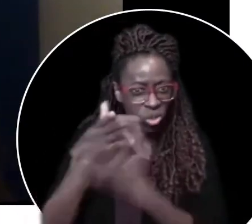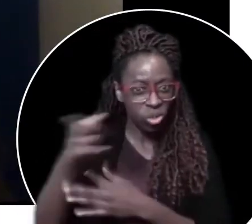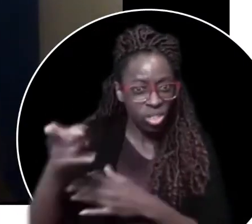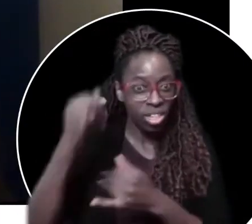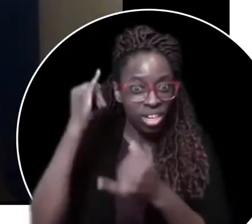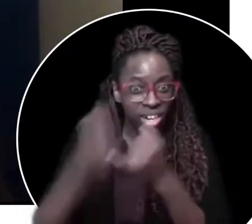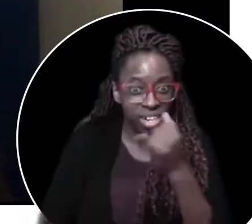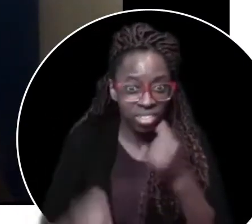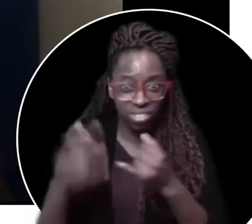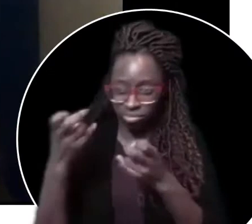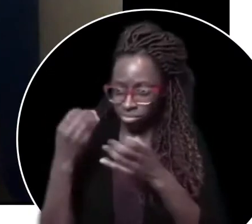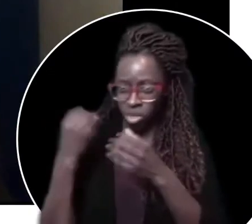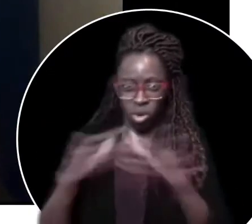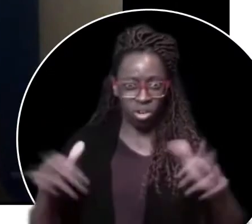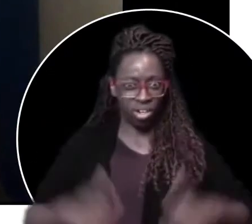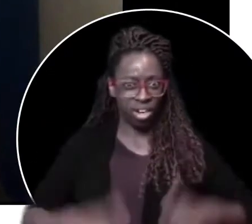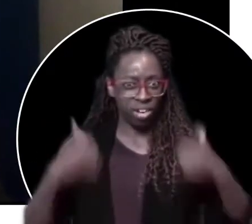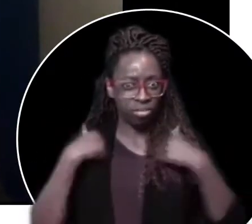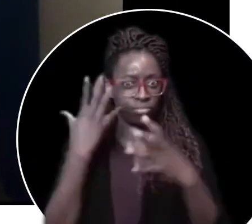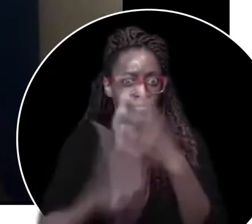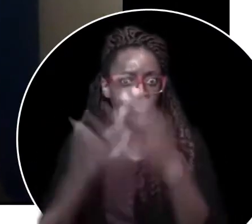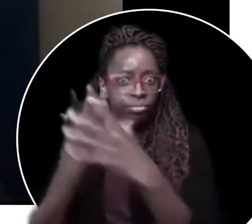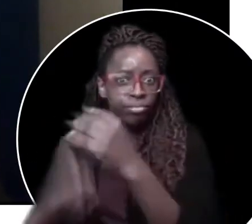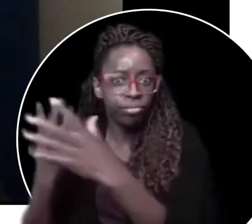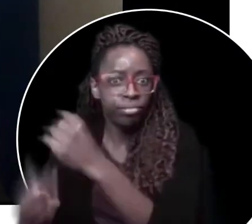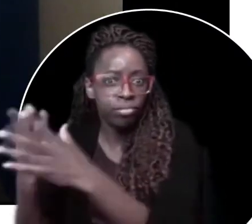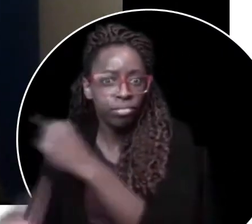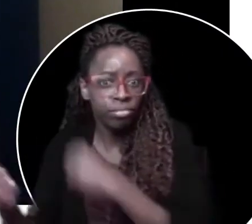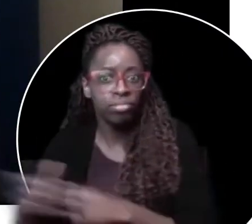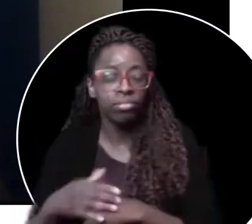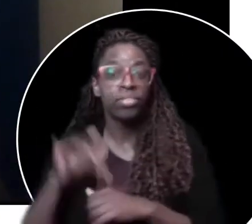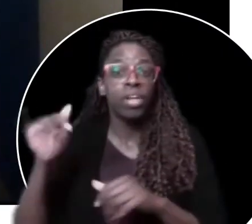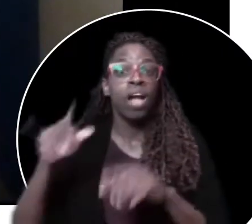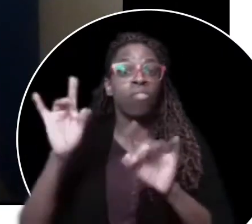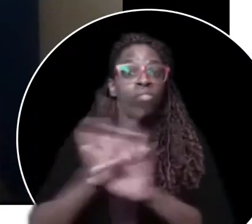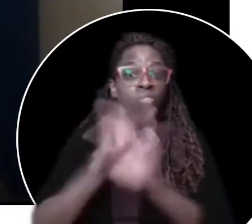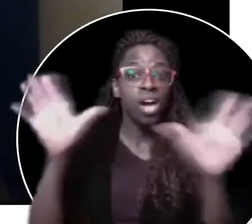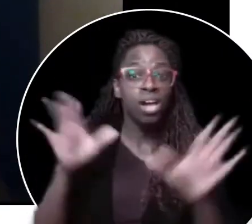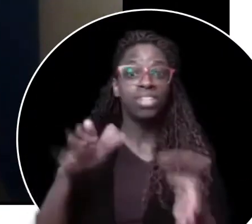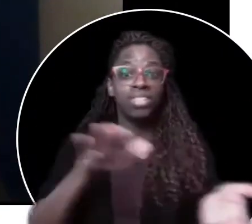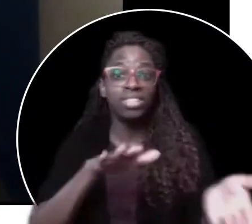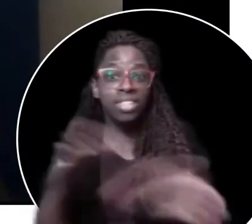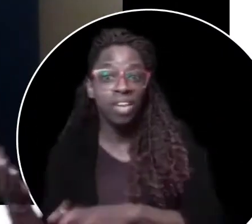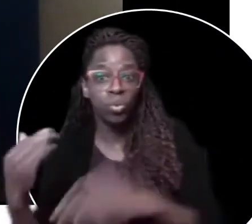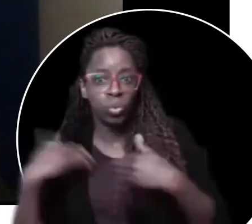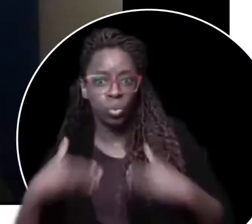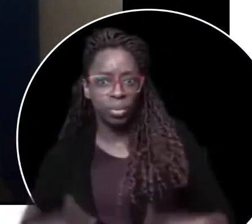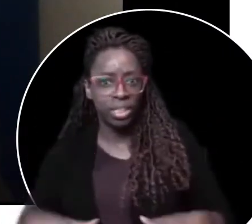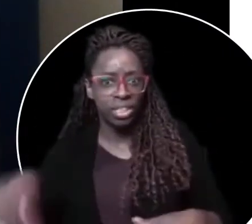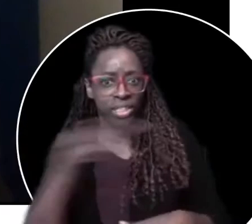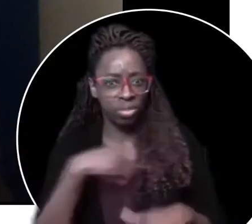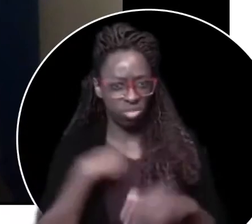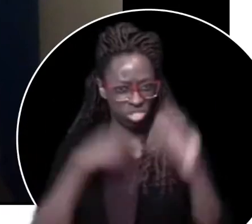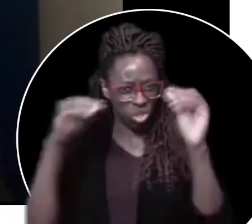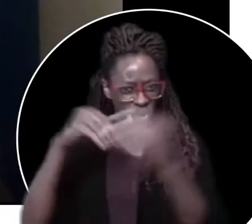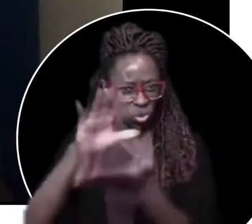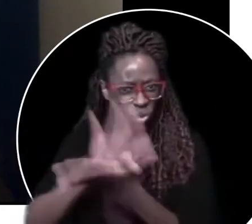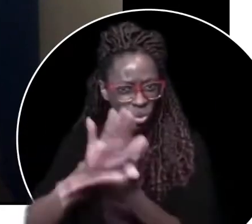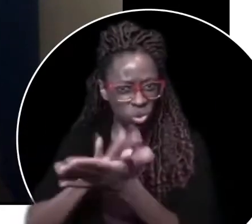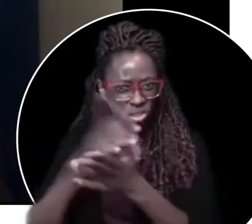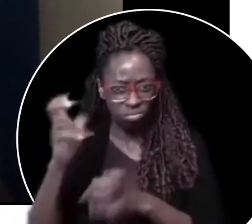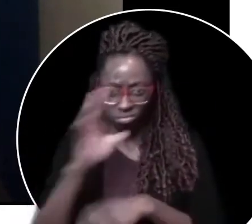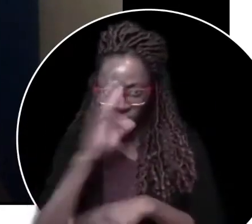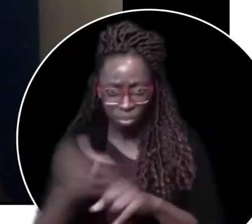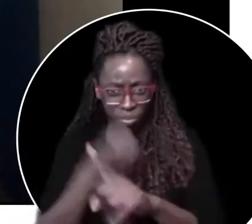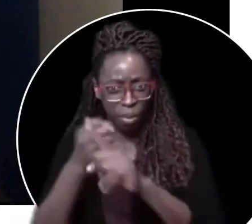each other, to police each other, and inflict violence. So what I'm interested in doing through my work is to